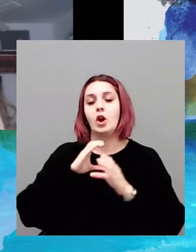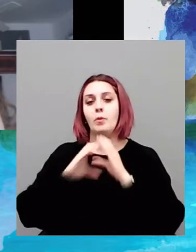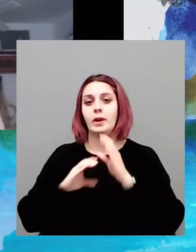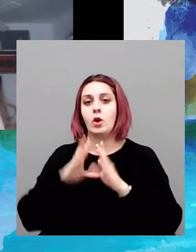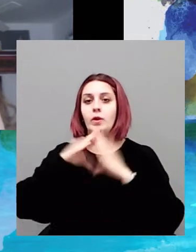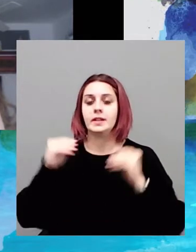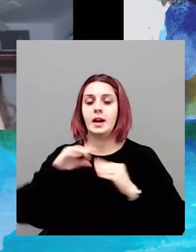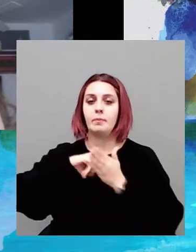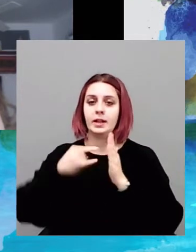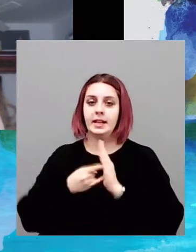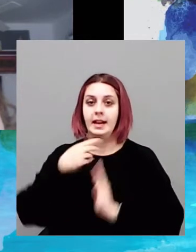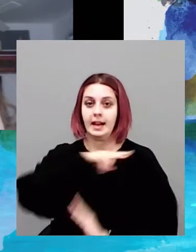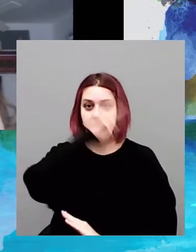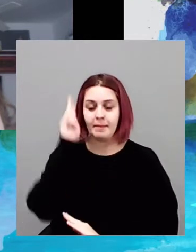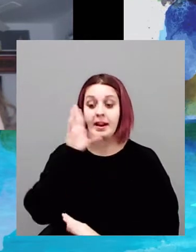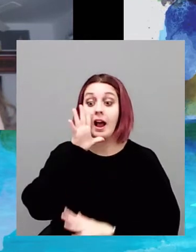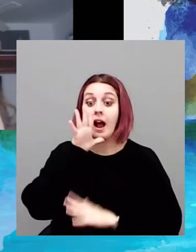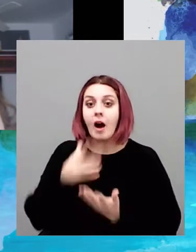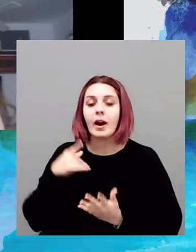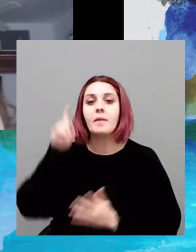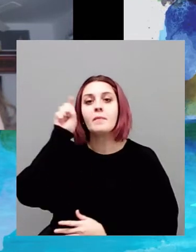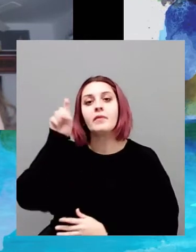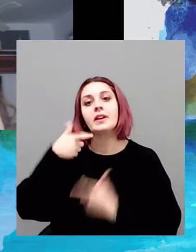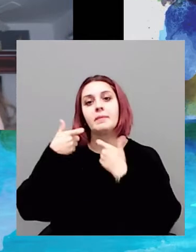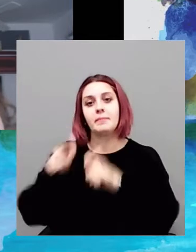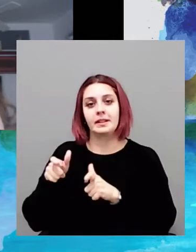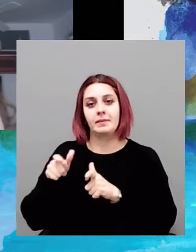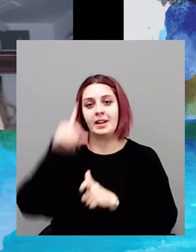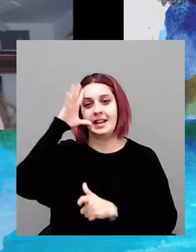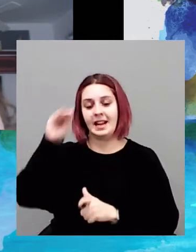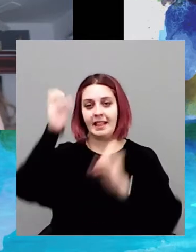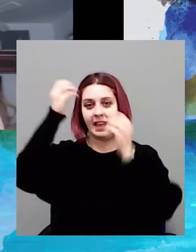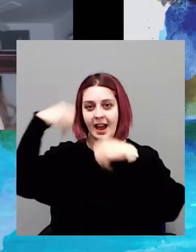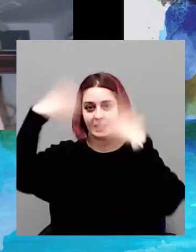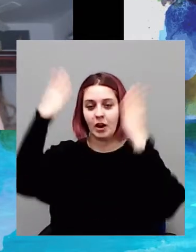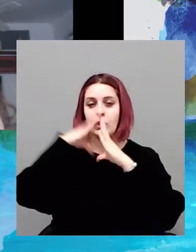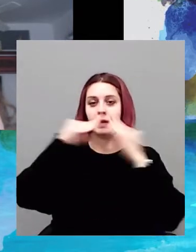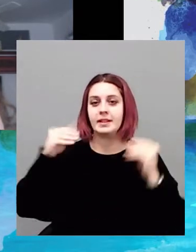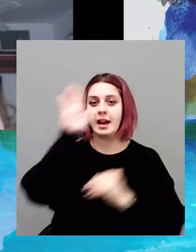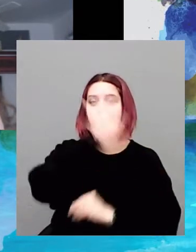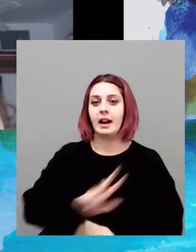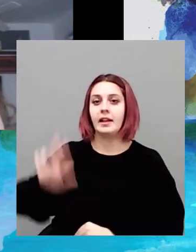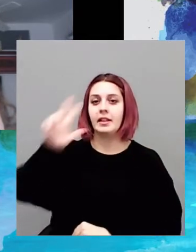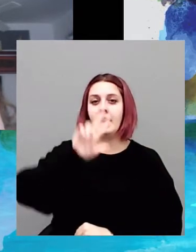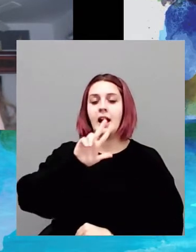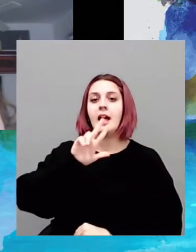talk about his topic from the university, the distance university in Madrid.